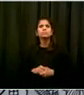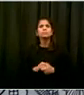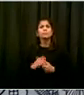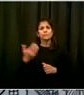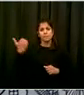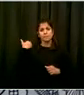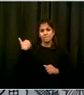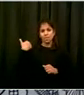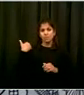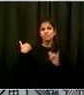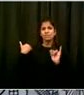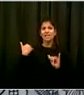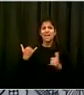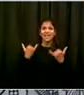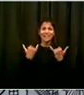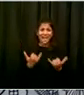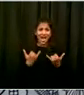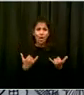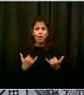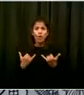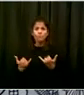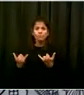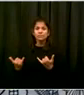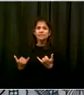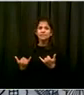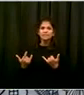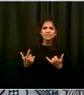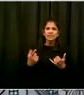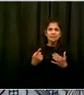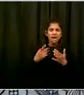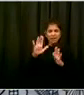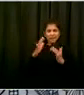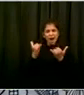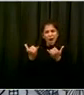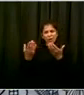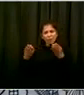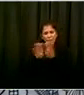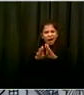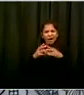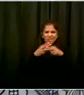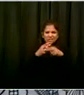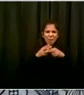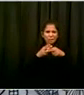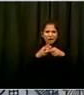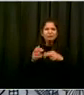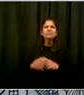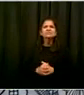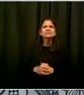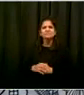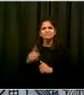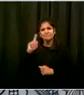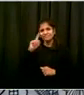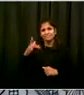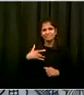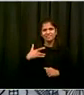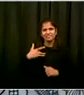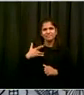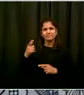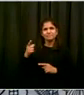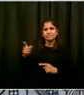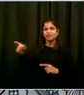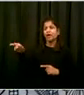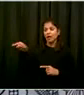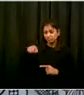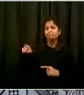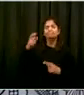want to be part of the solution for the health and safety of their own communities. So we know that we've got to get out of